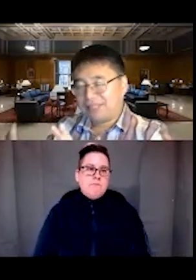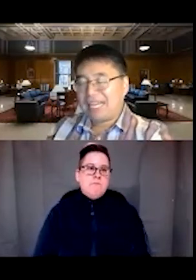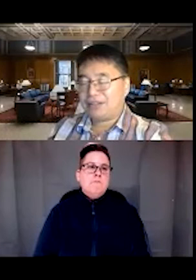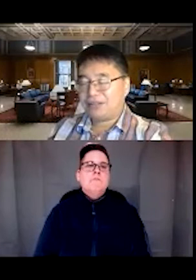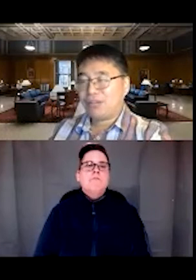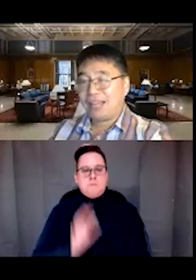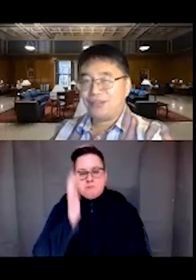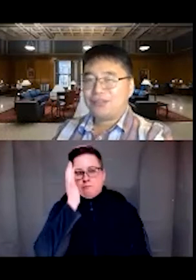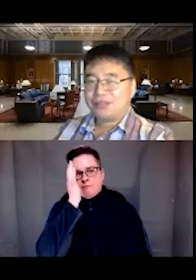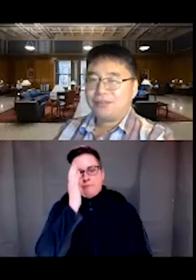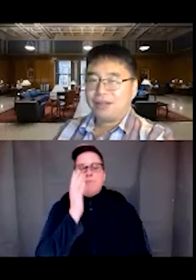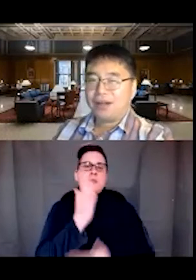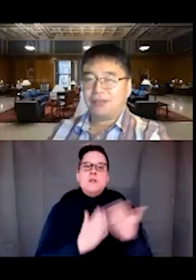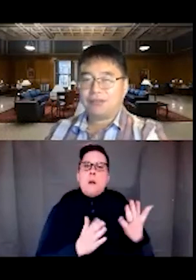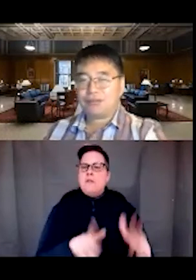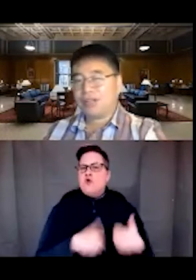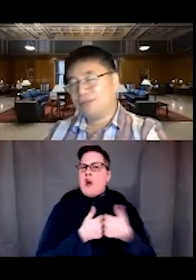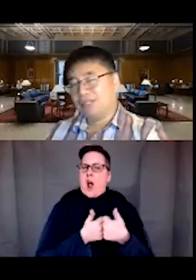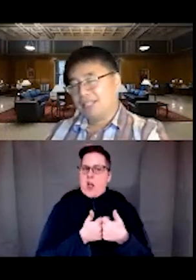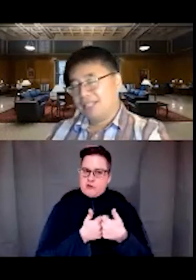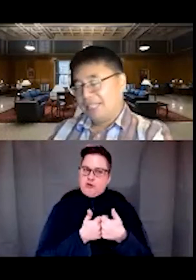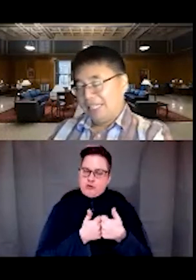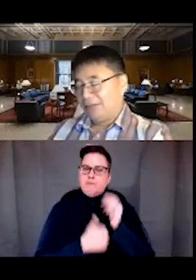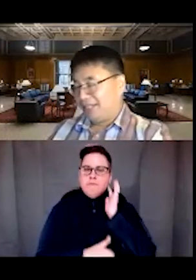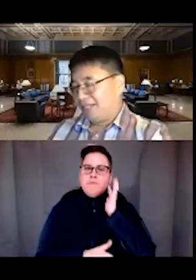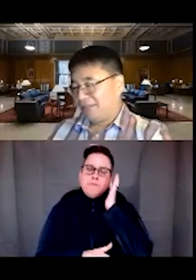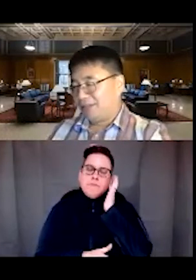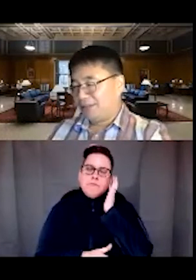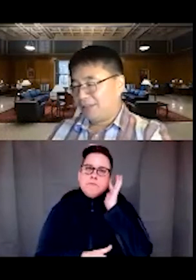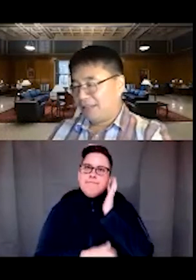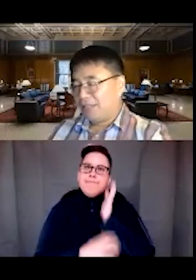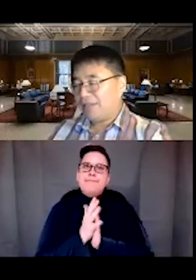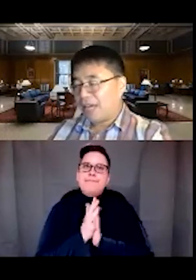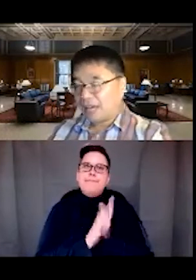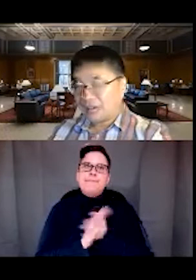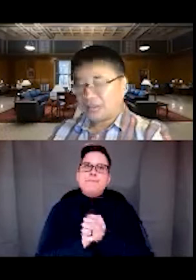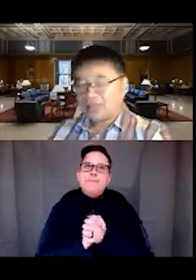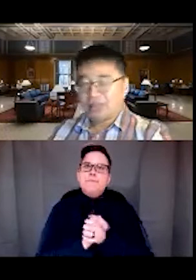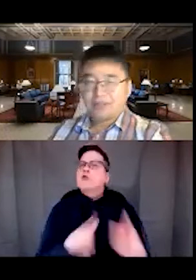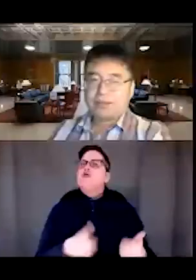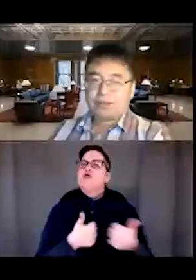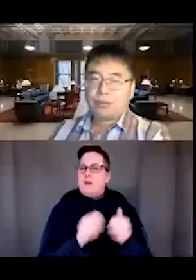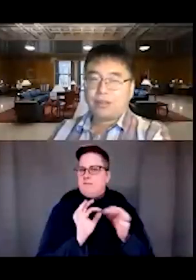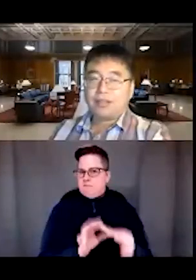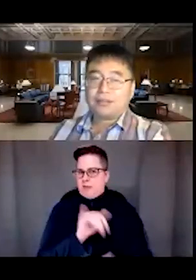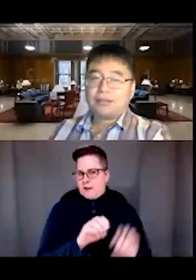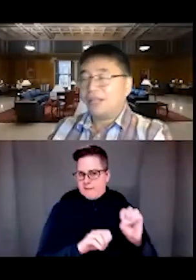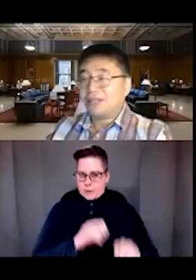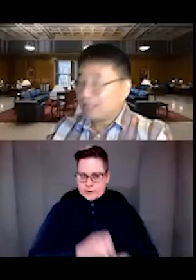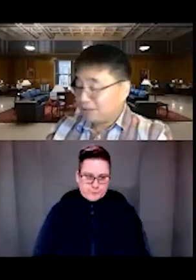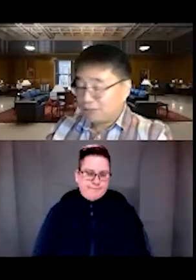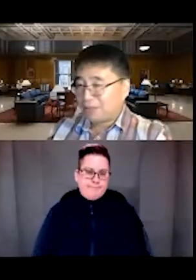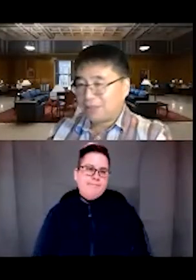I've encountered some challenges, all right, of trying to, you know, evaluate this particular intervention. So one is,